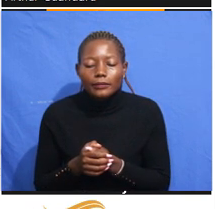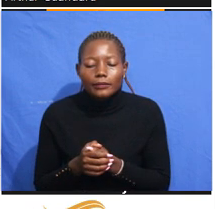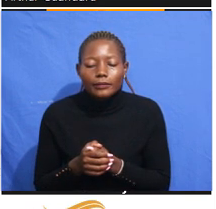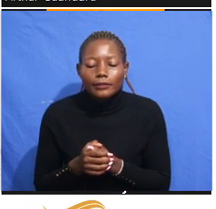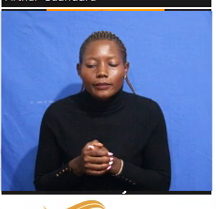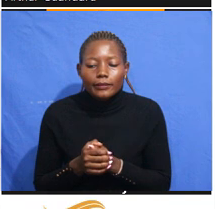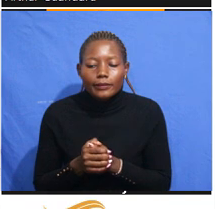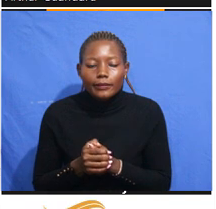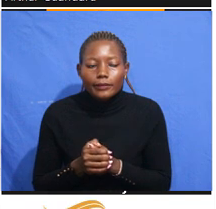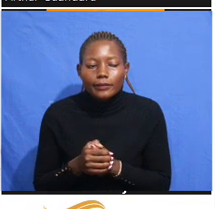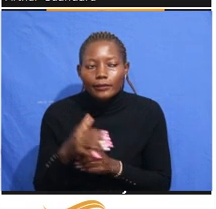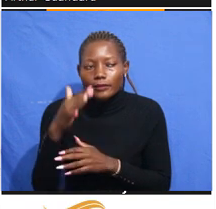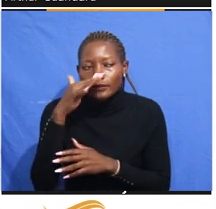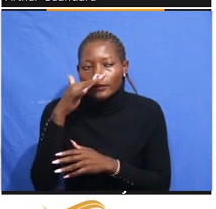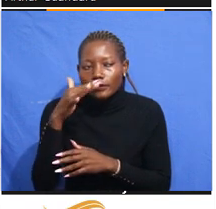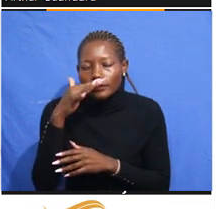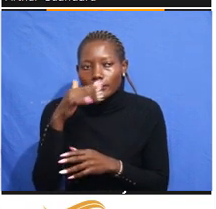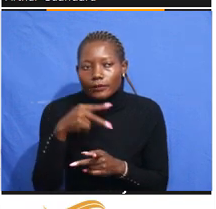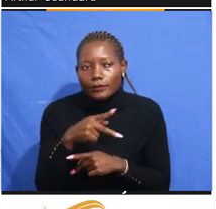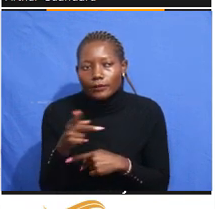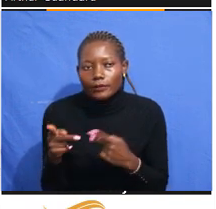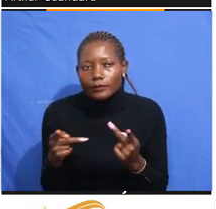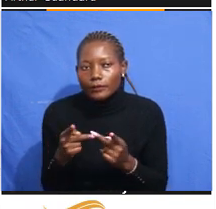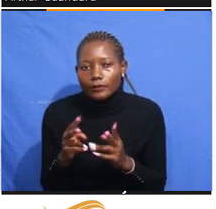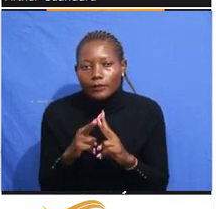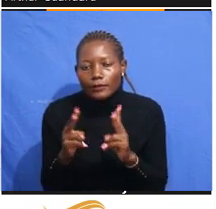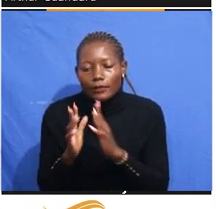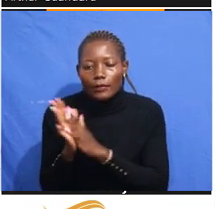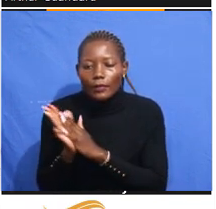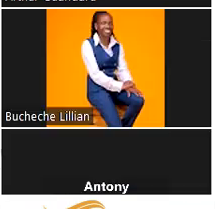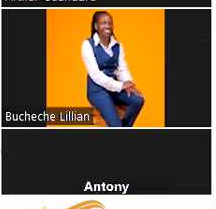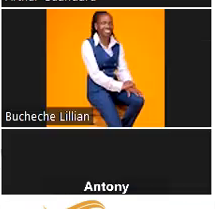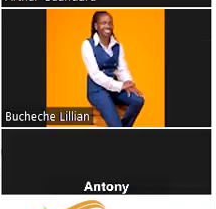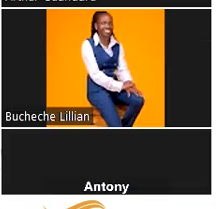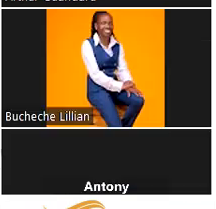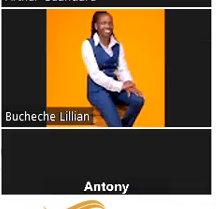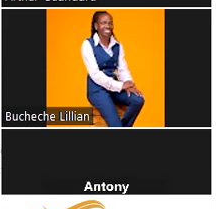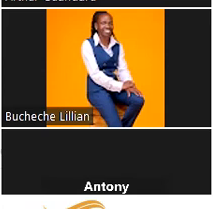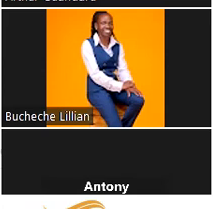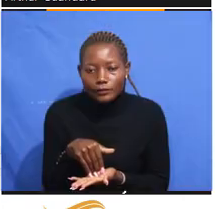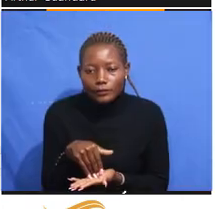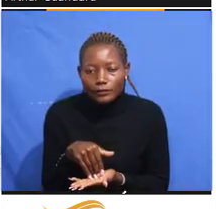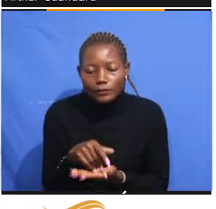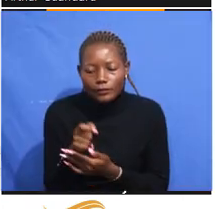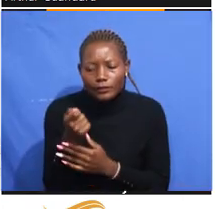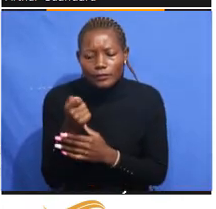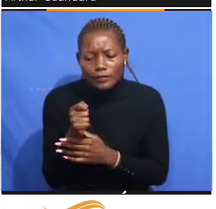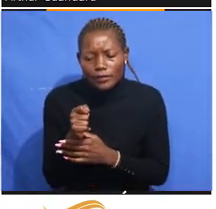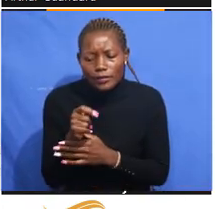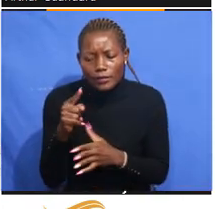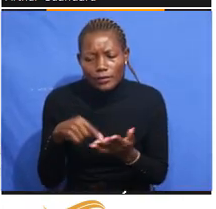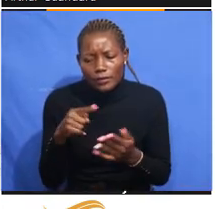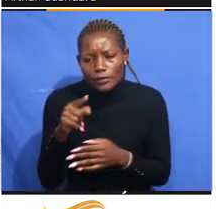The mechanism of breathing, very interesting again. The key thing that you need to note